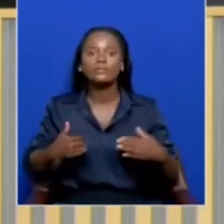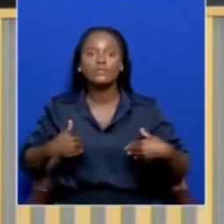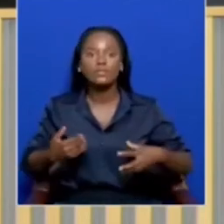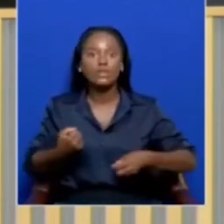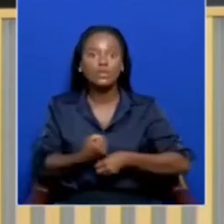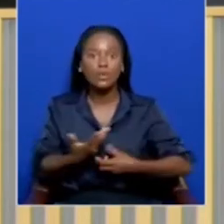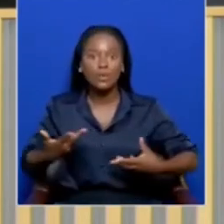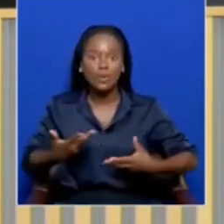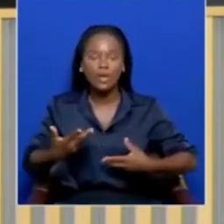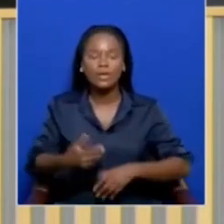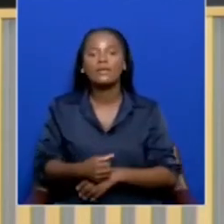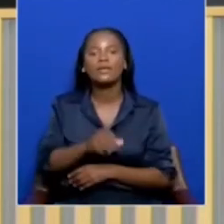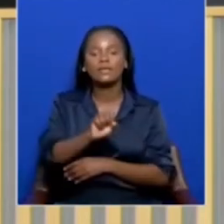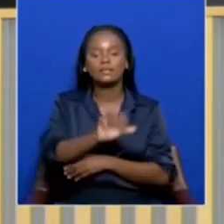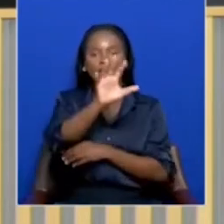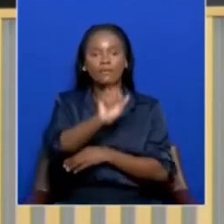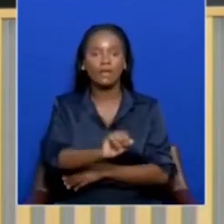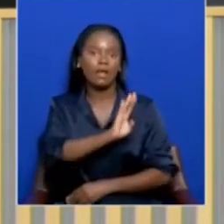2007.